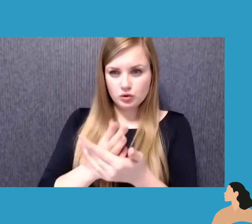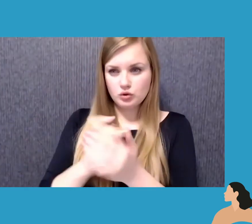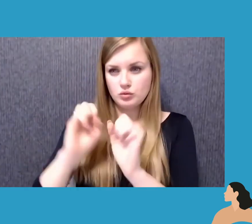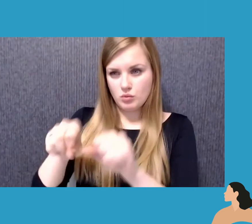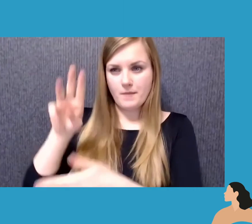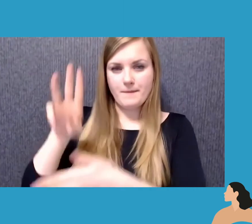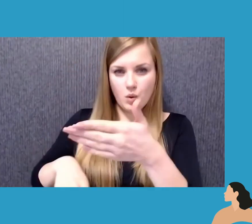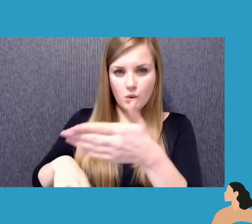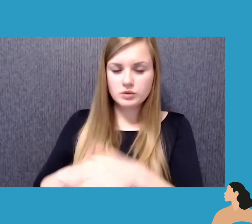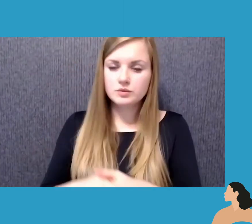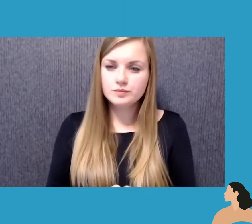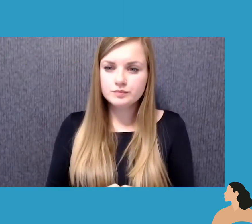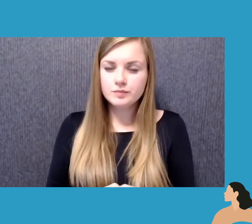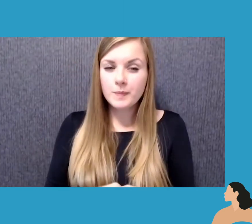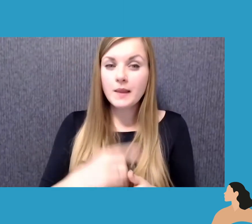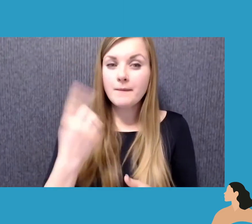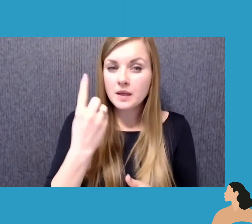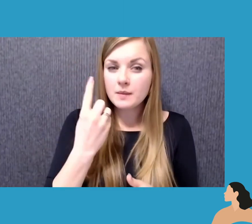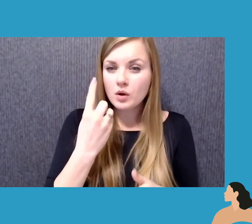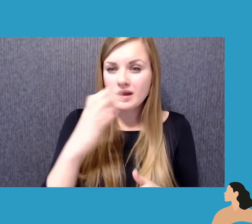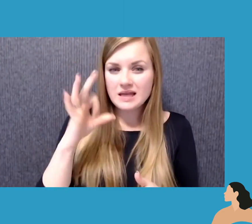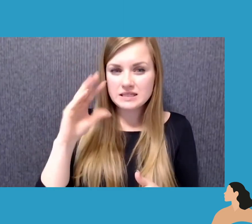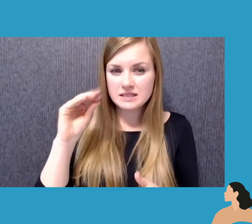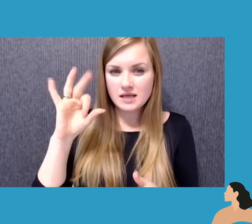chapter on